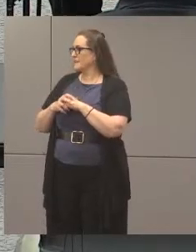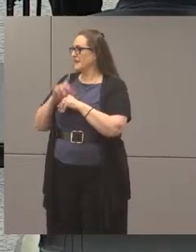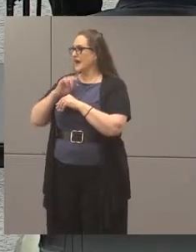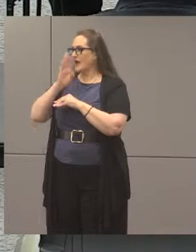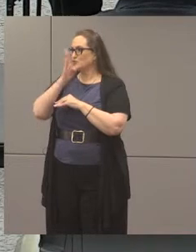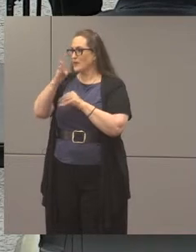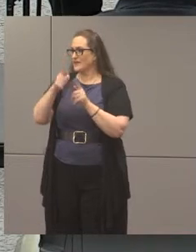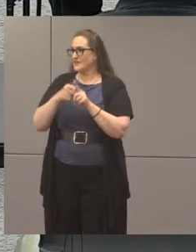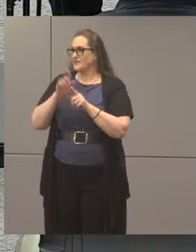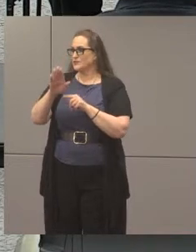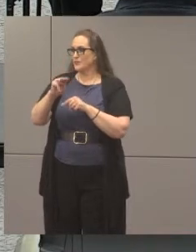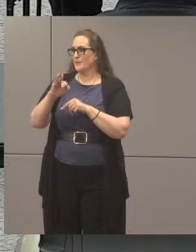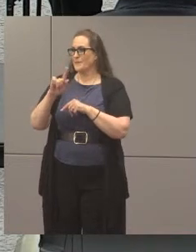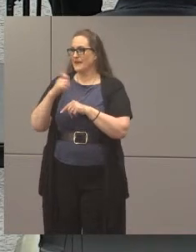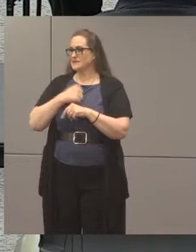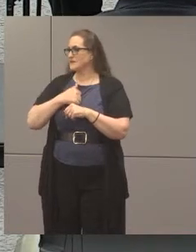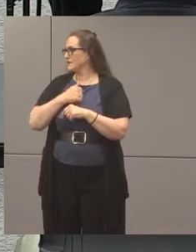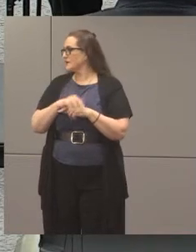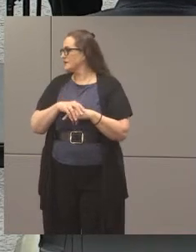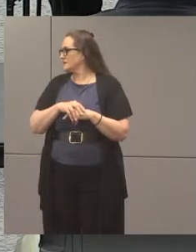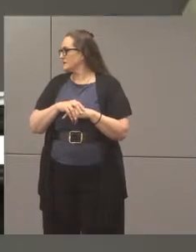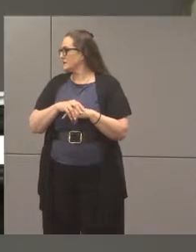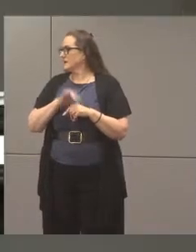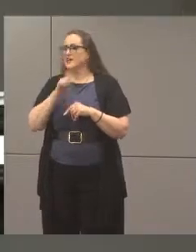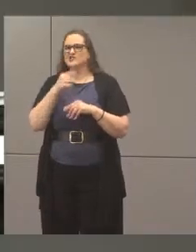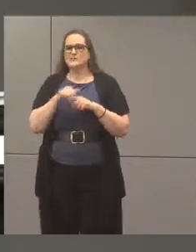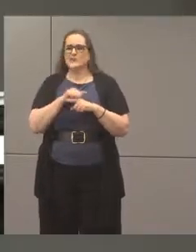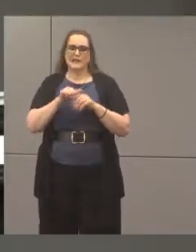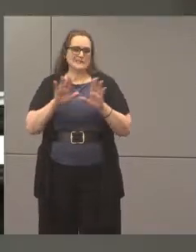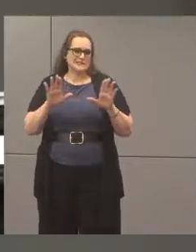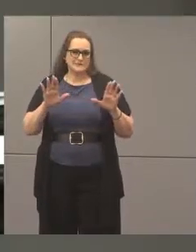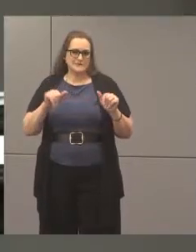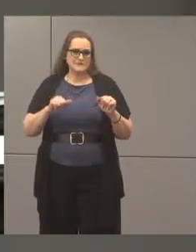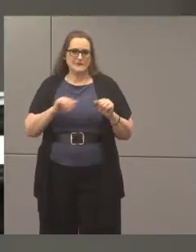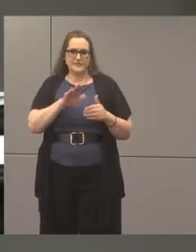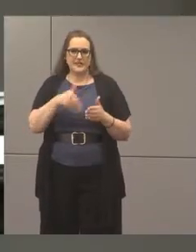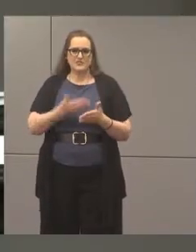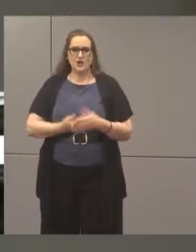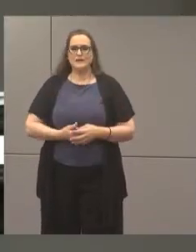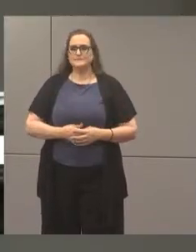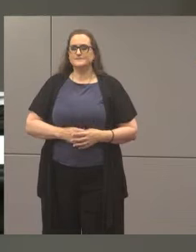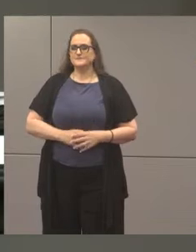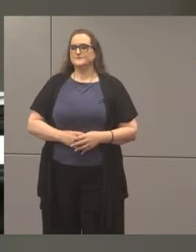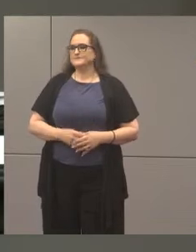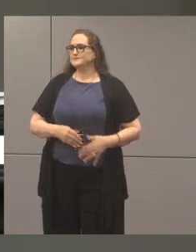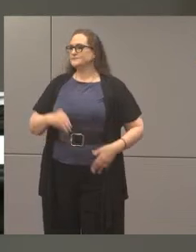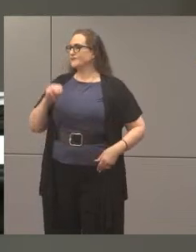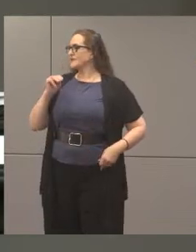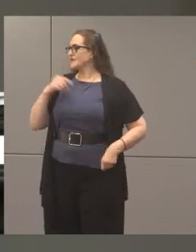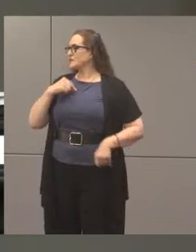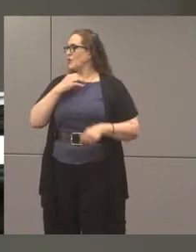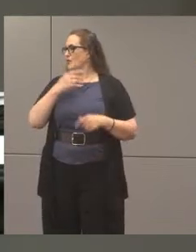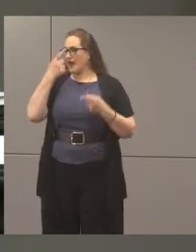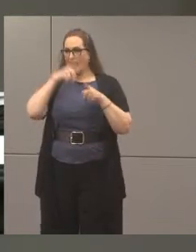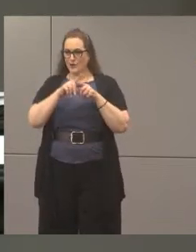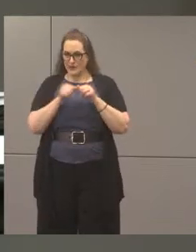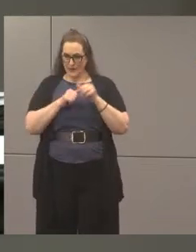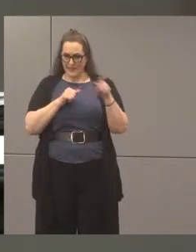directed that toward Mike. It's just practice, that's all. Okay, but Mr. no, Freeman? I do agree with